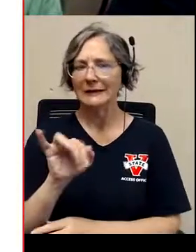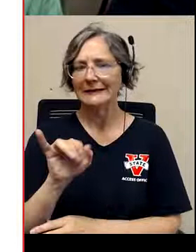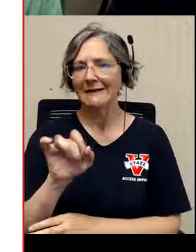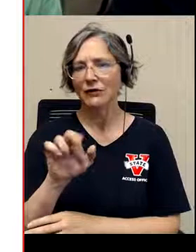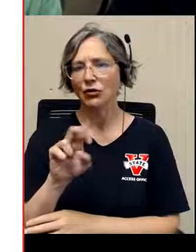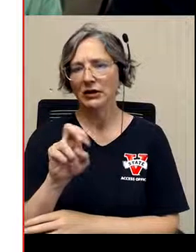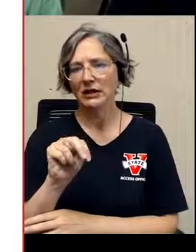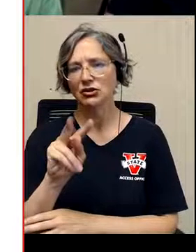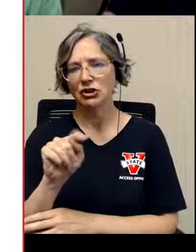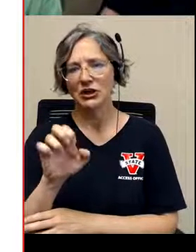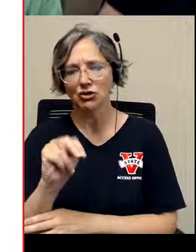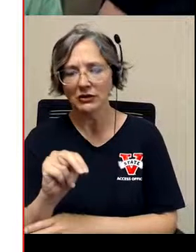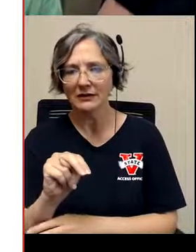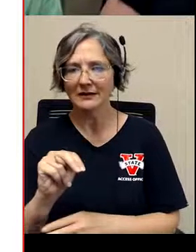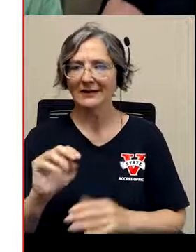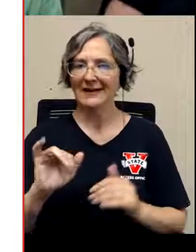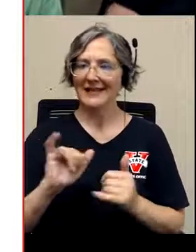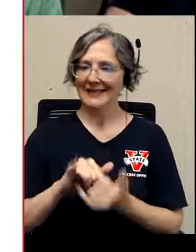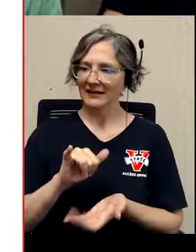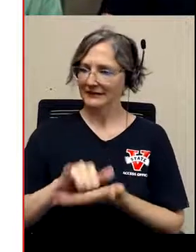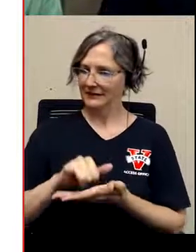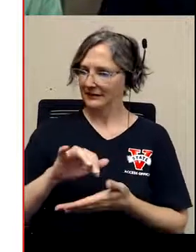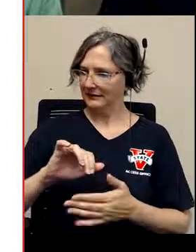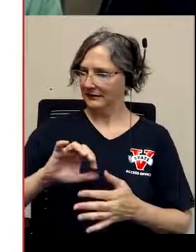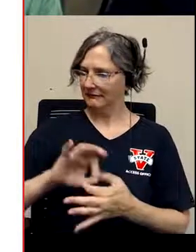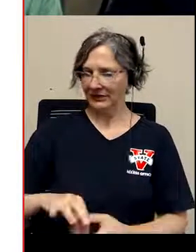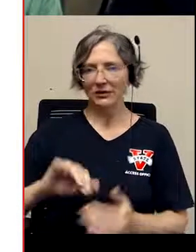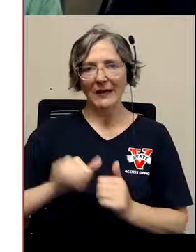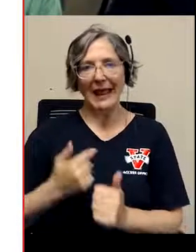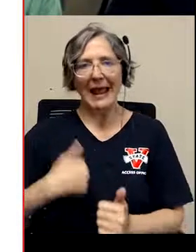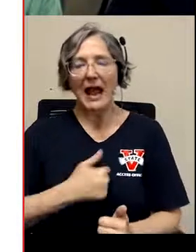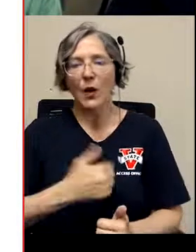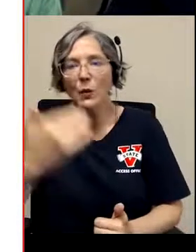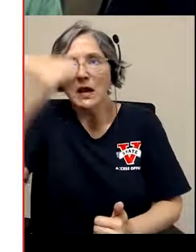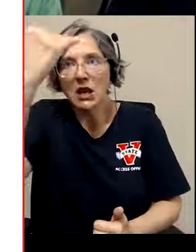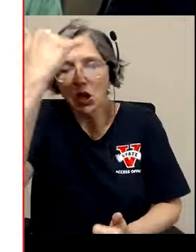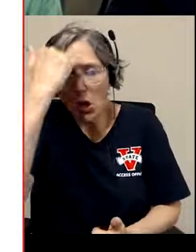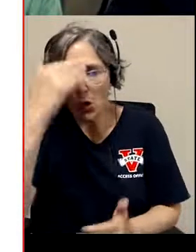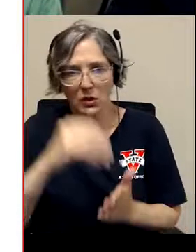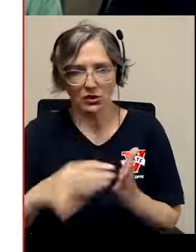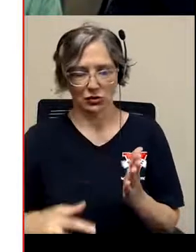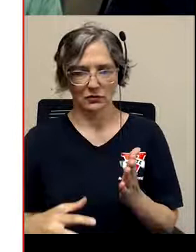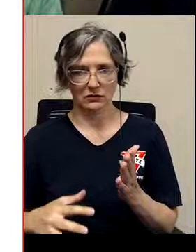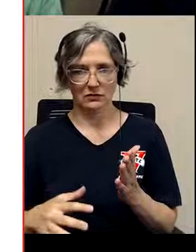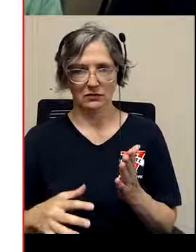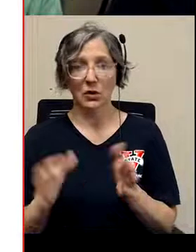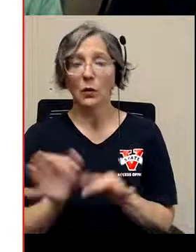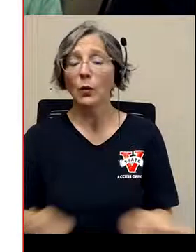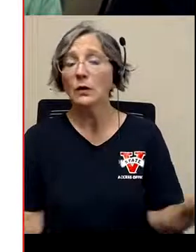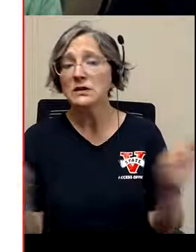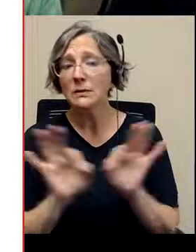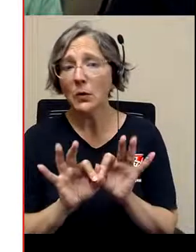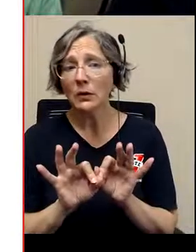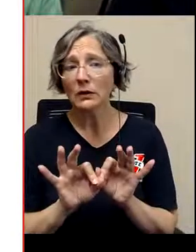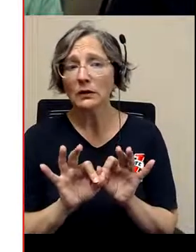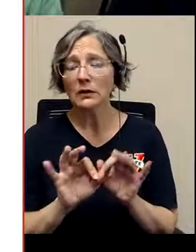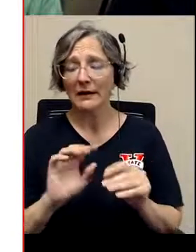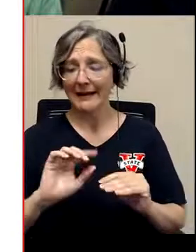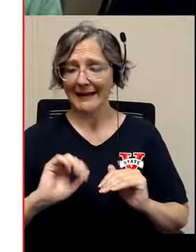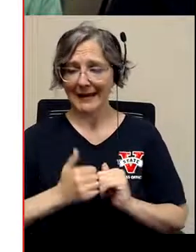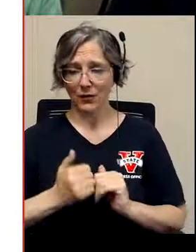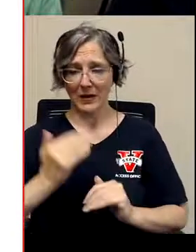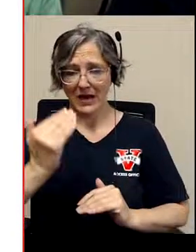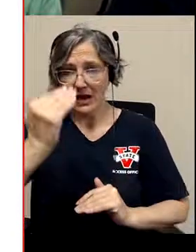knowledge of students. Okay. And so the big idea of knowing students is that it